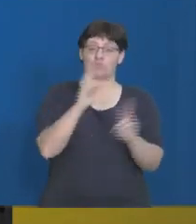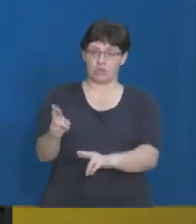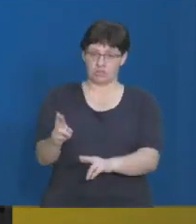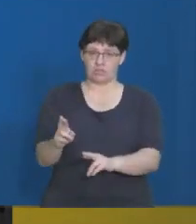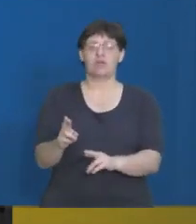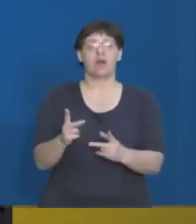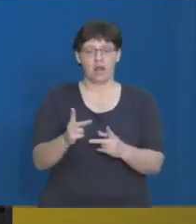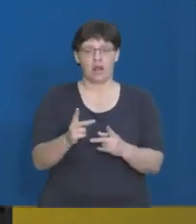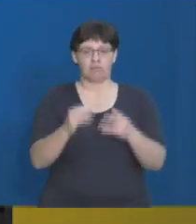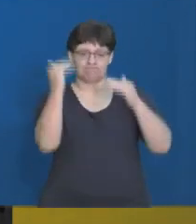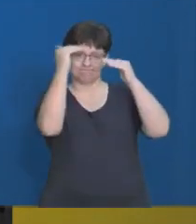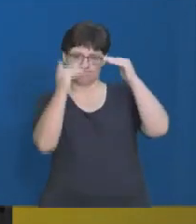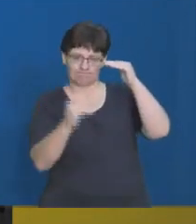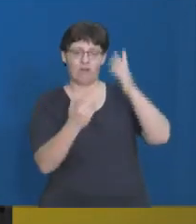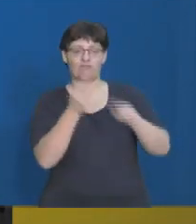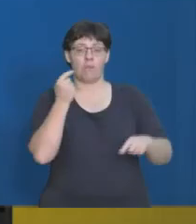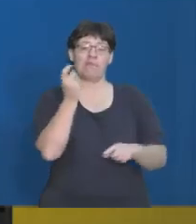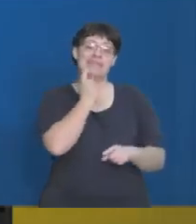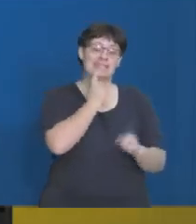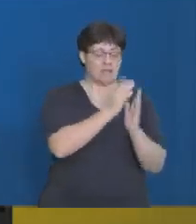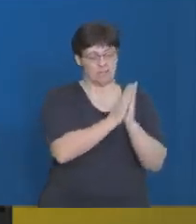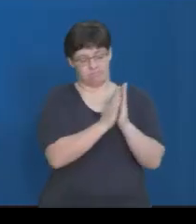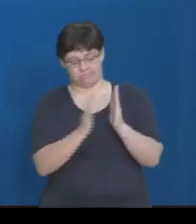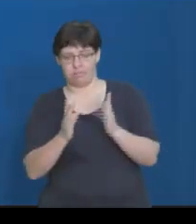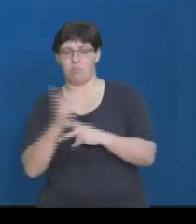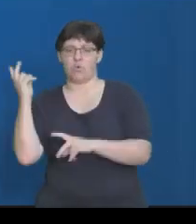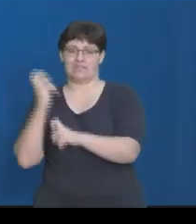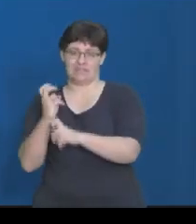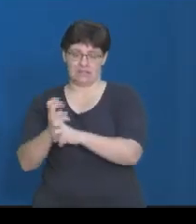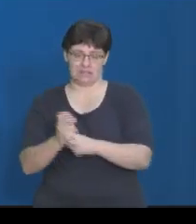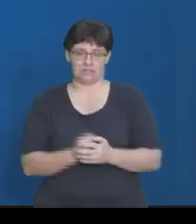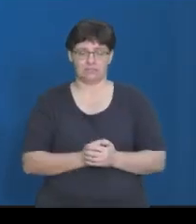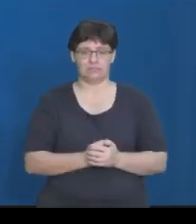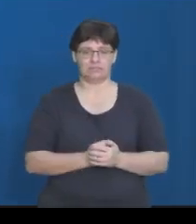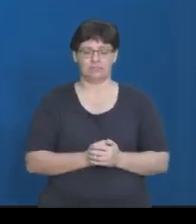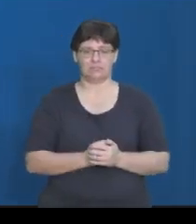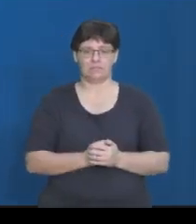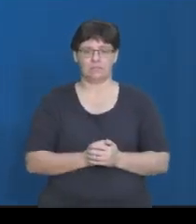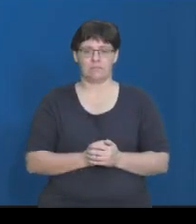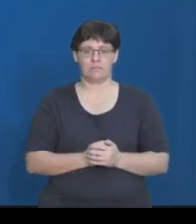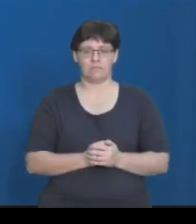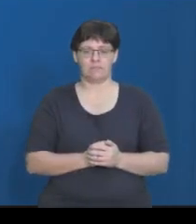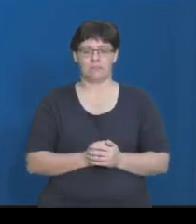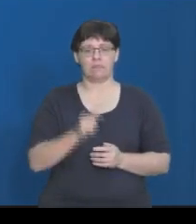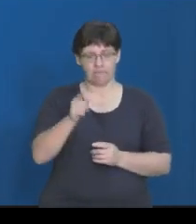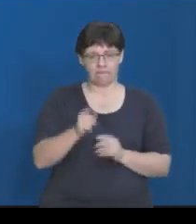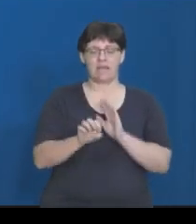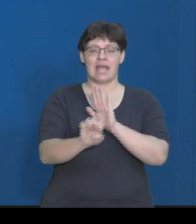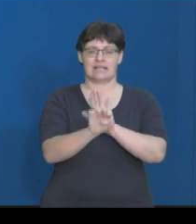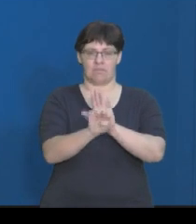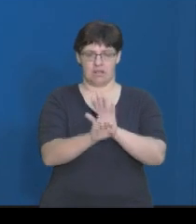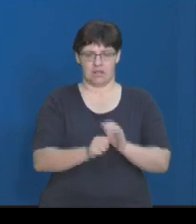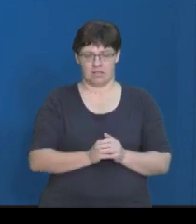are scaffolded from easy to difficult. Right. This is an